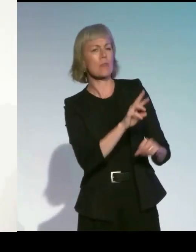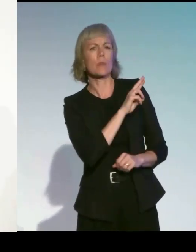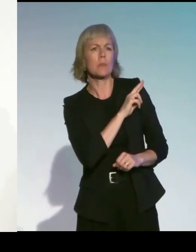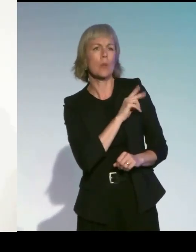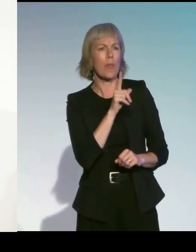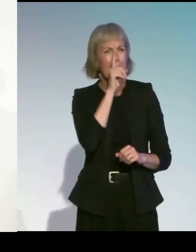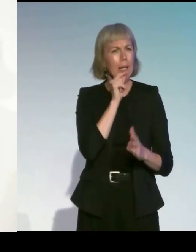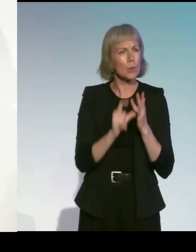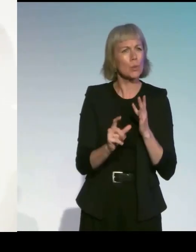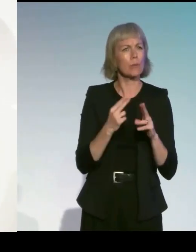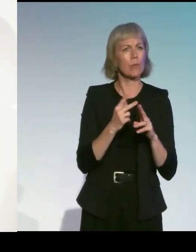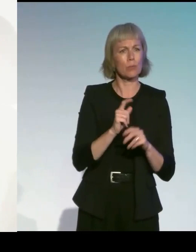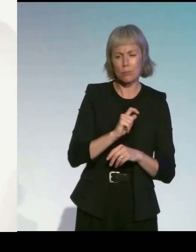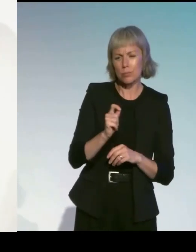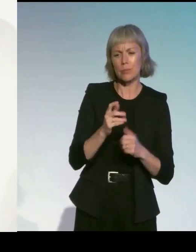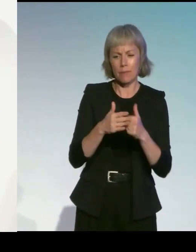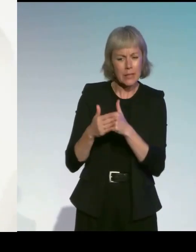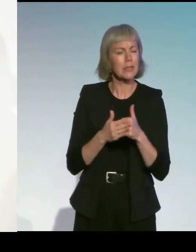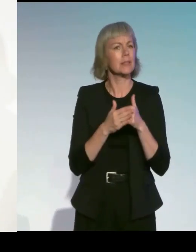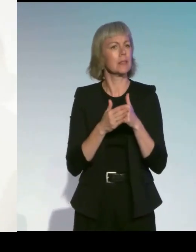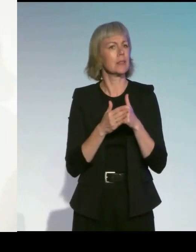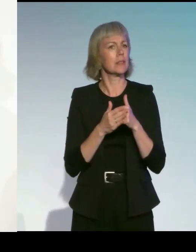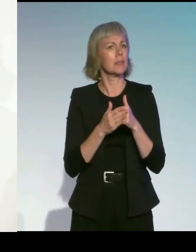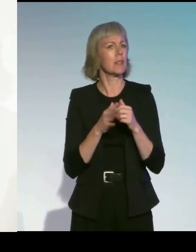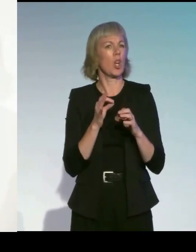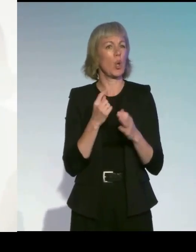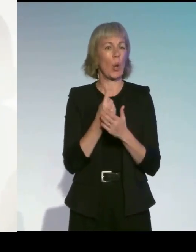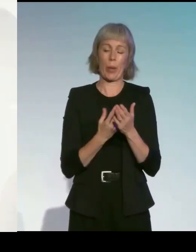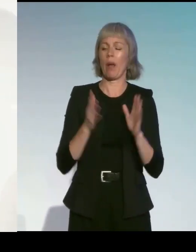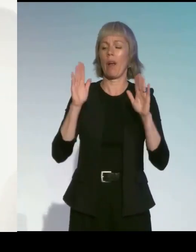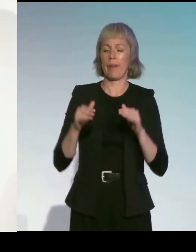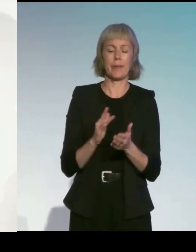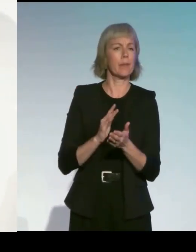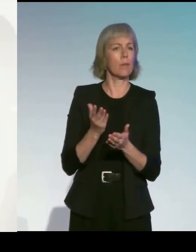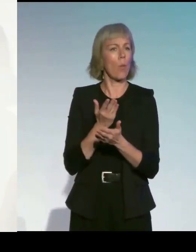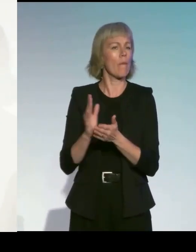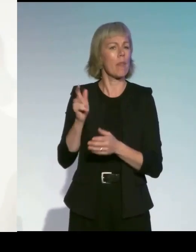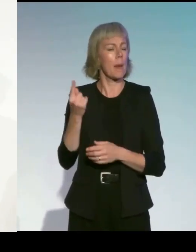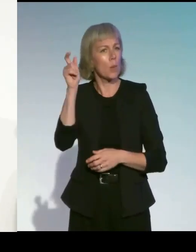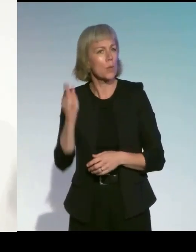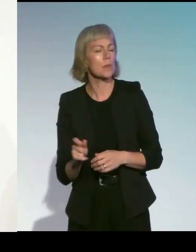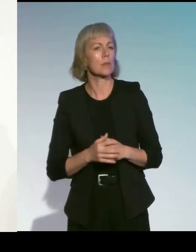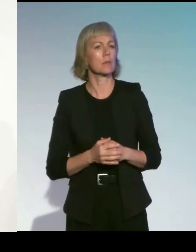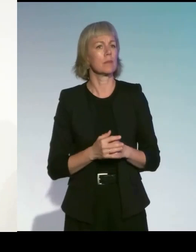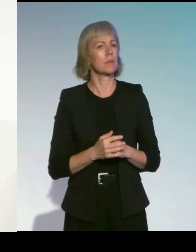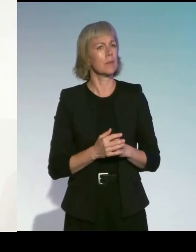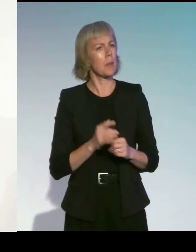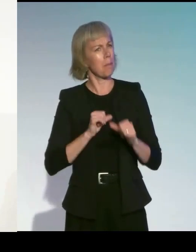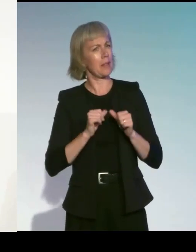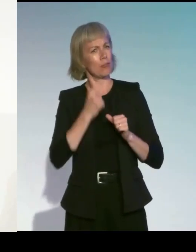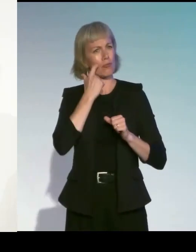justice approach to it, rather than kind of isolating people from spaces, or an educative approach where we can kind of help users